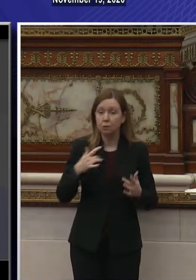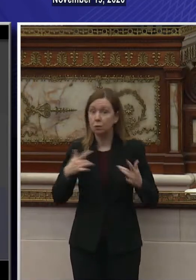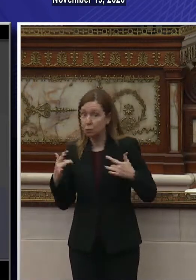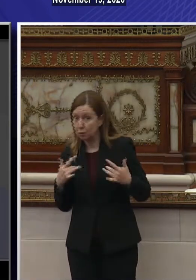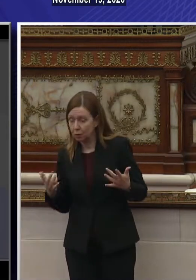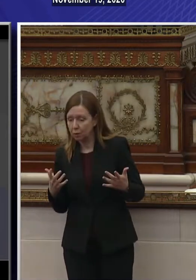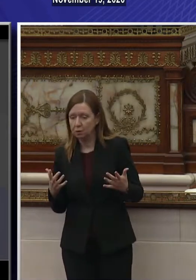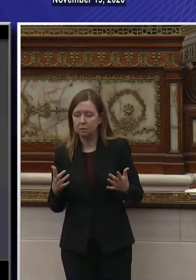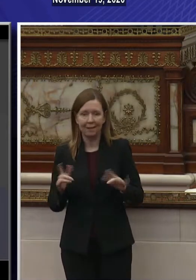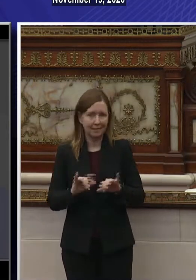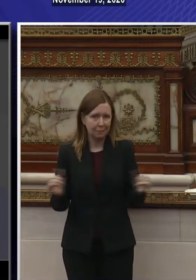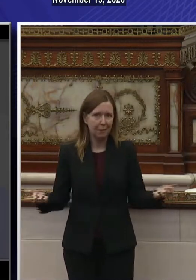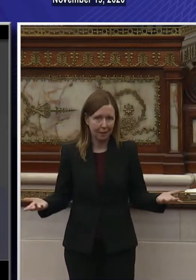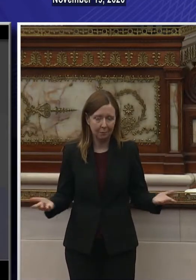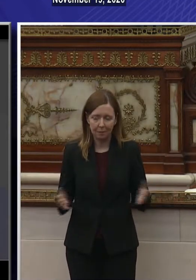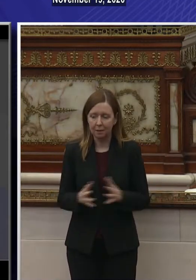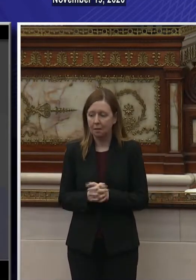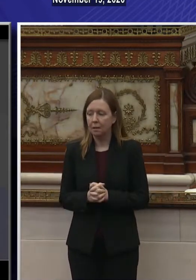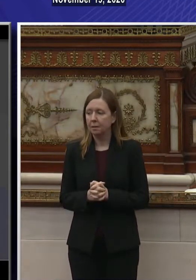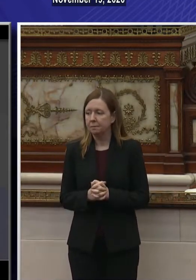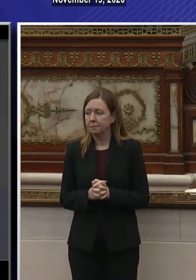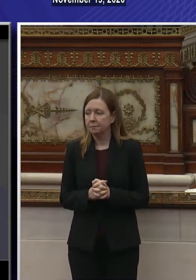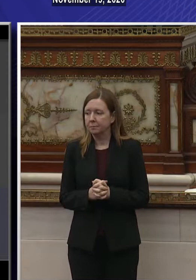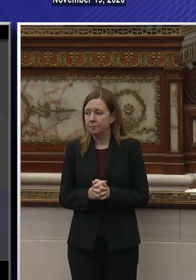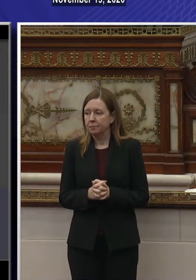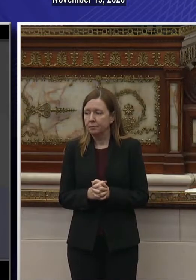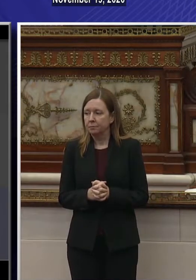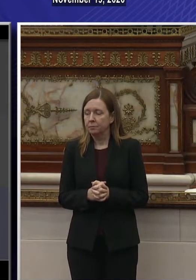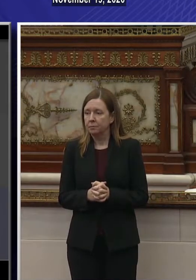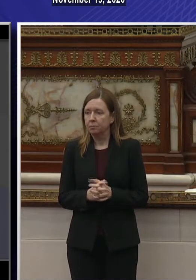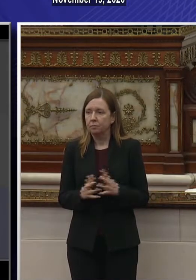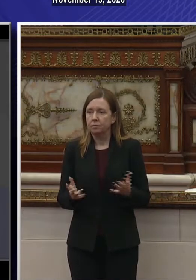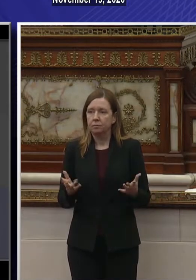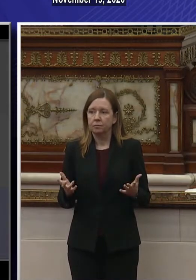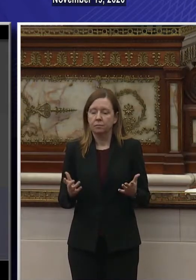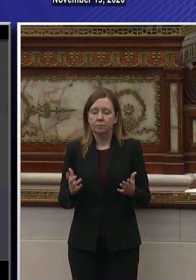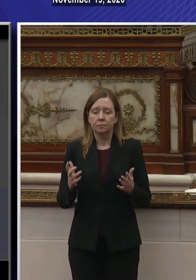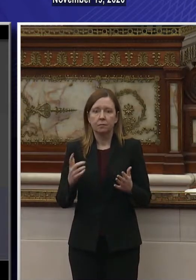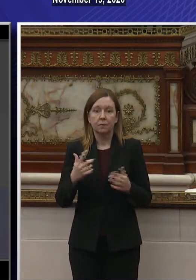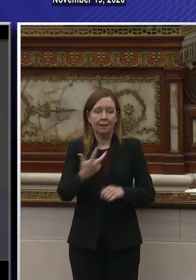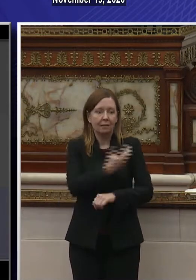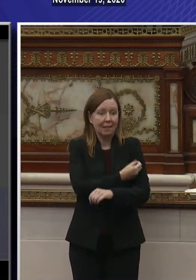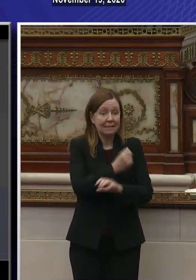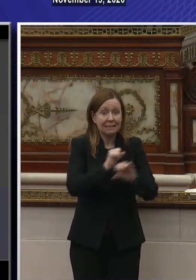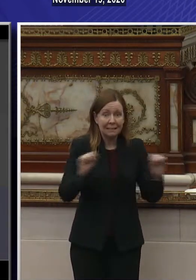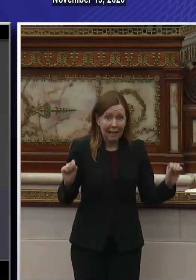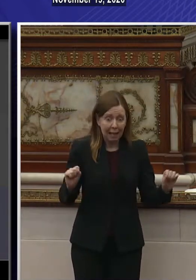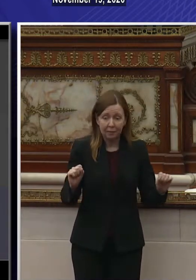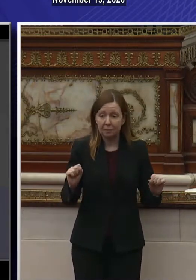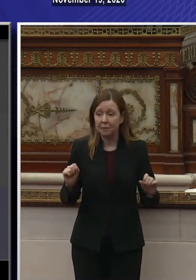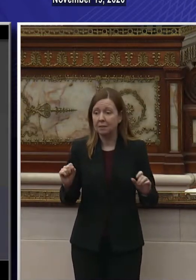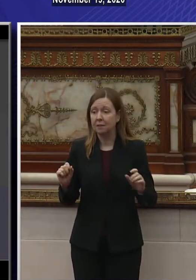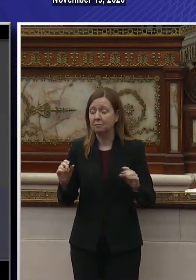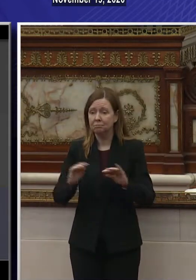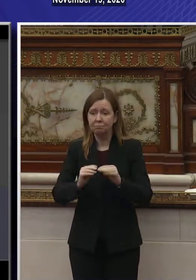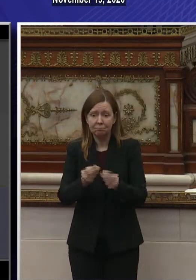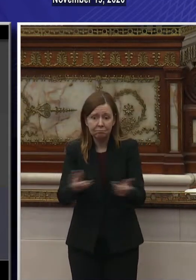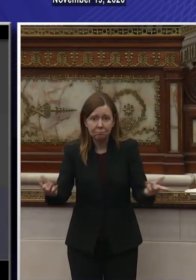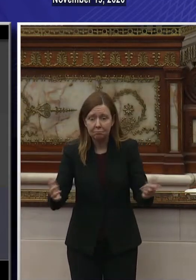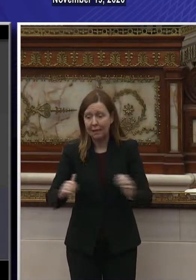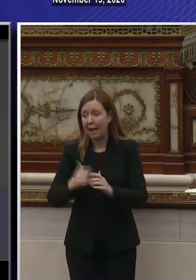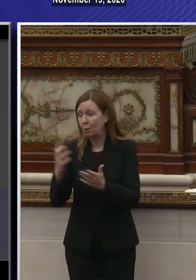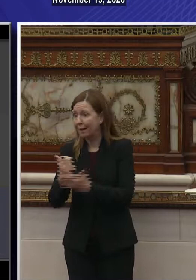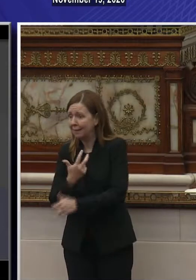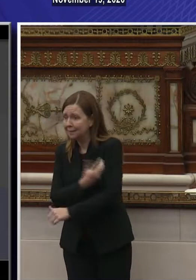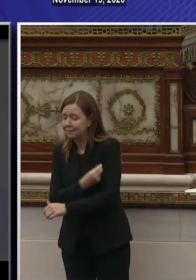concerned at the same time on what the vaccine does. Is it safe? Is it going to be able to get out? How do I get it? And